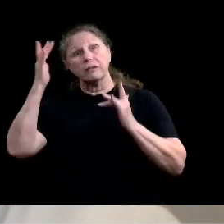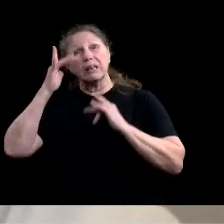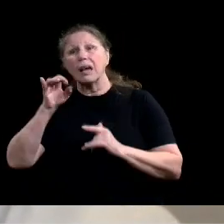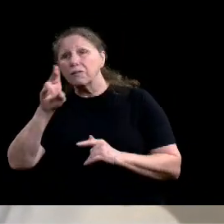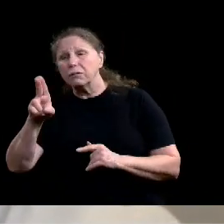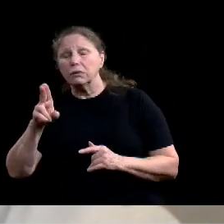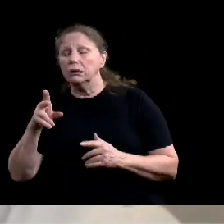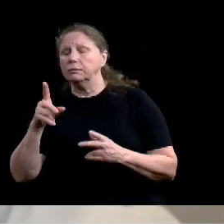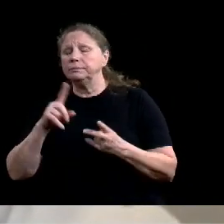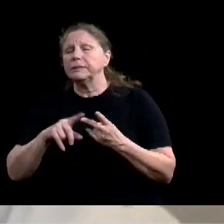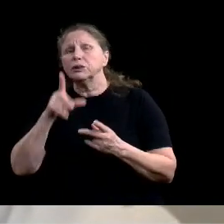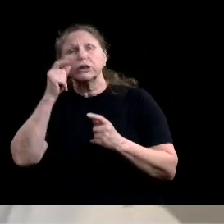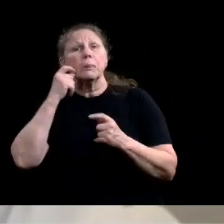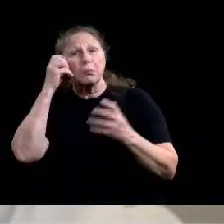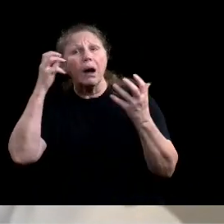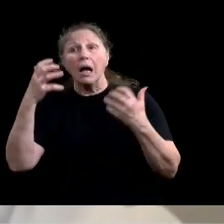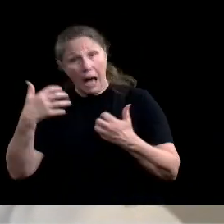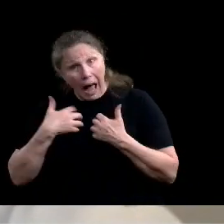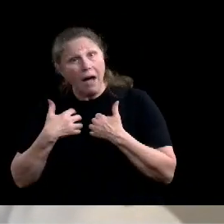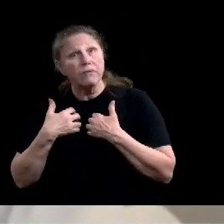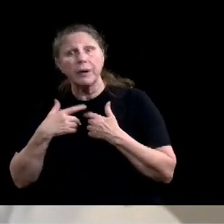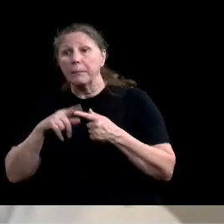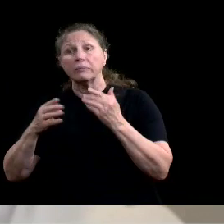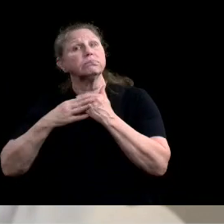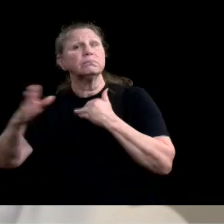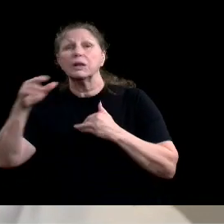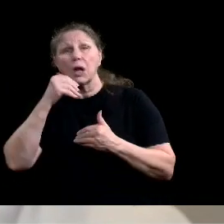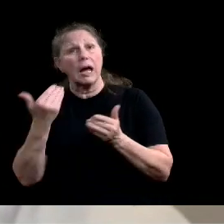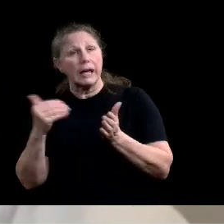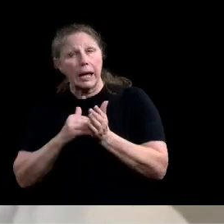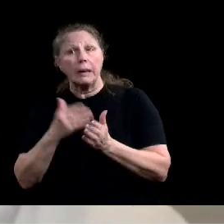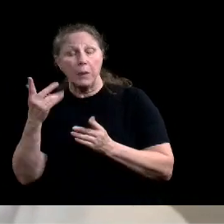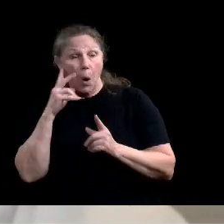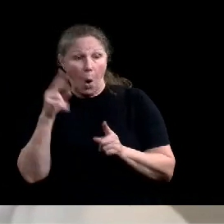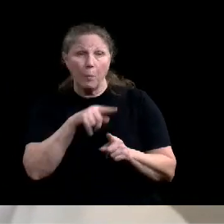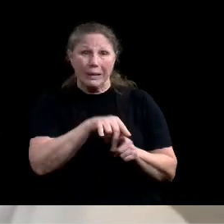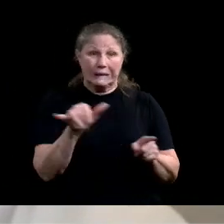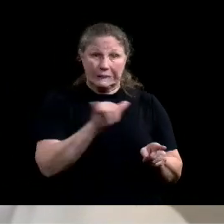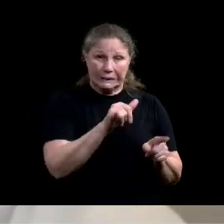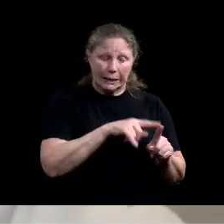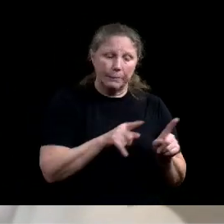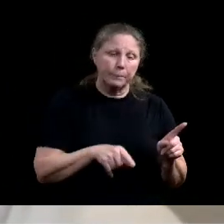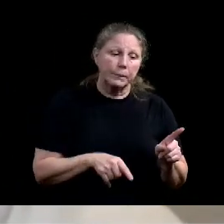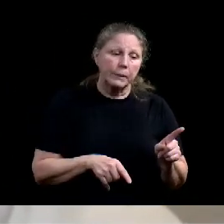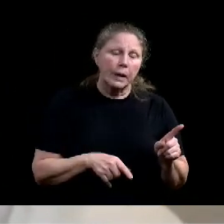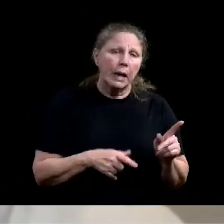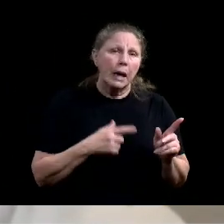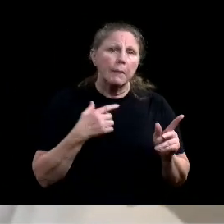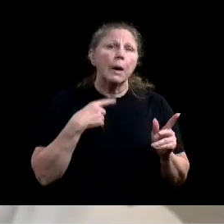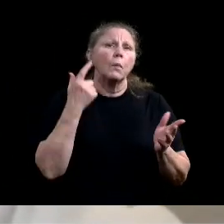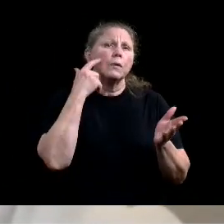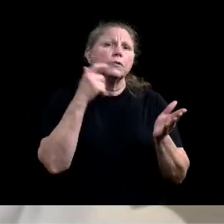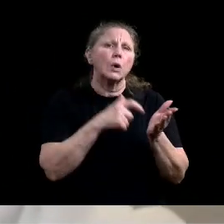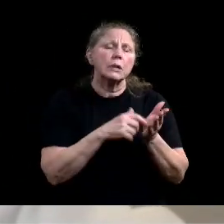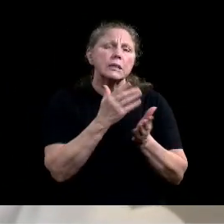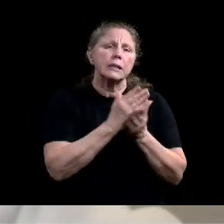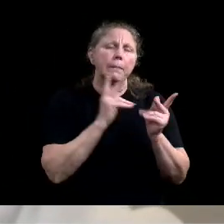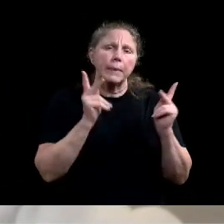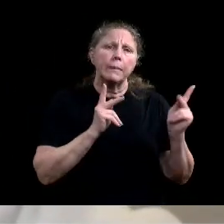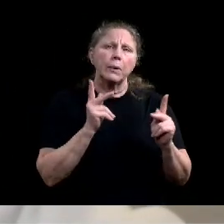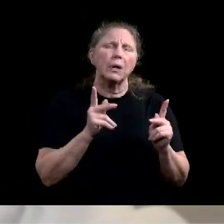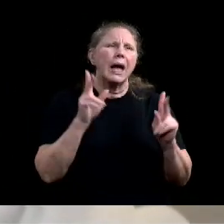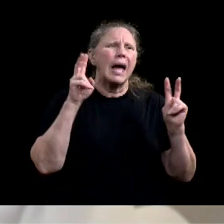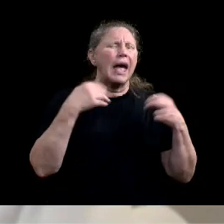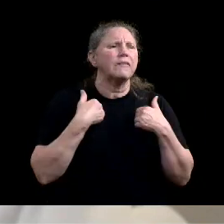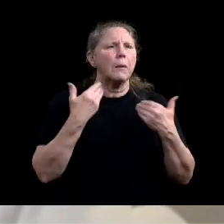small percentage of the population has a delayed immunity and so may shed the virus much longer